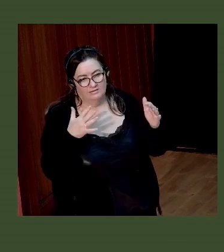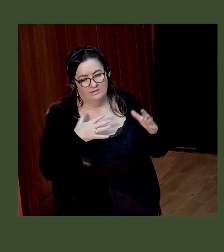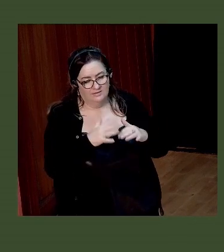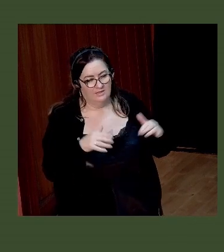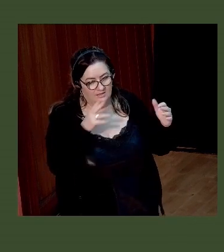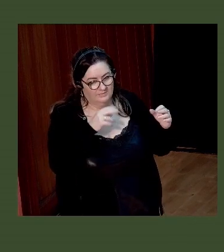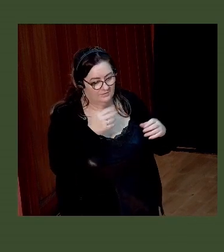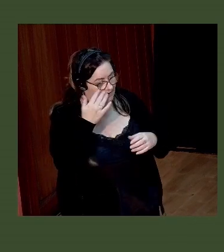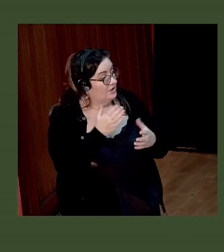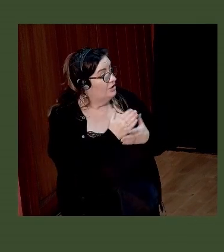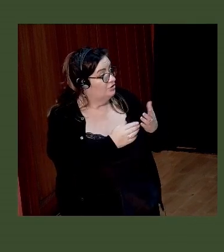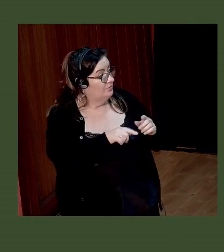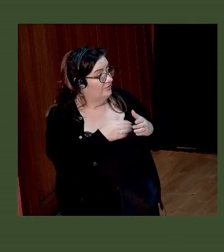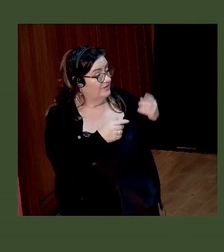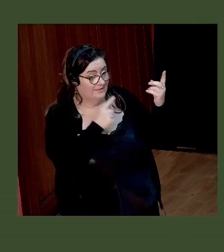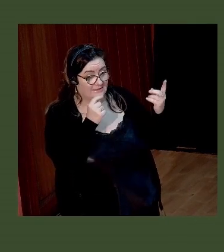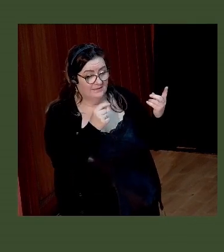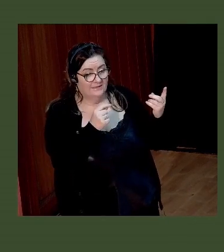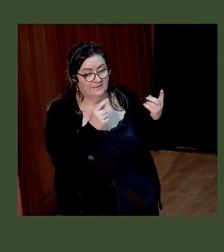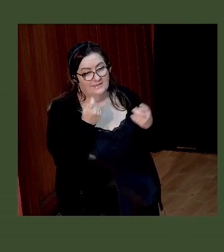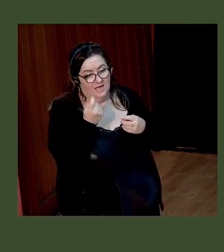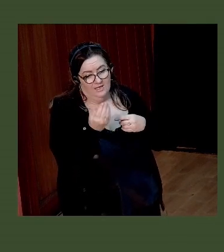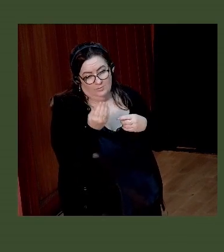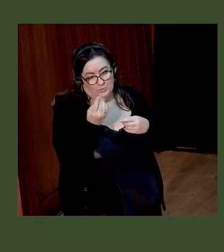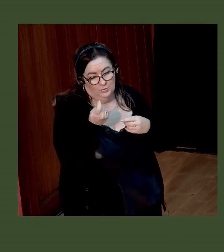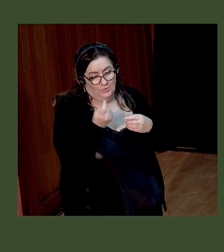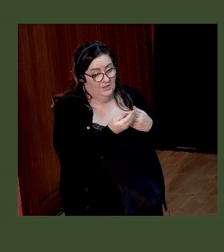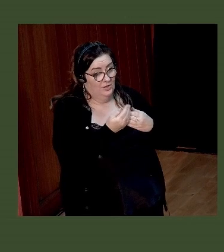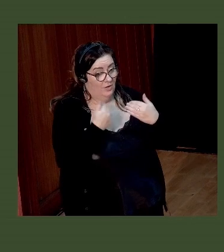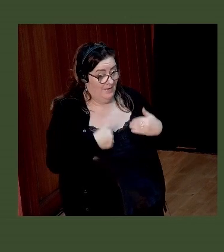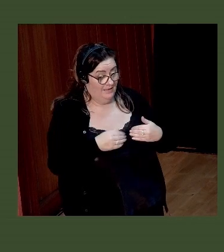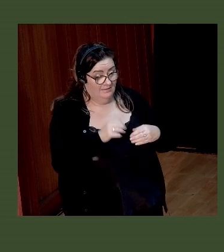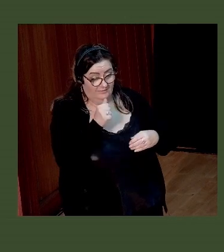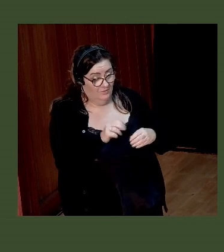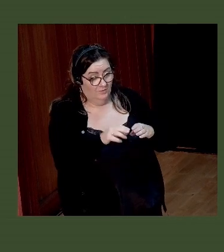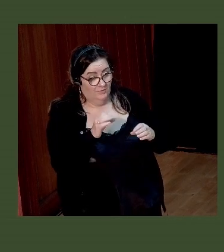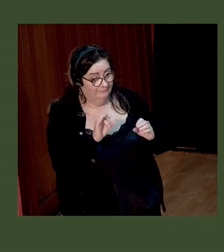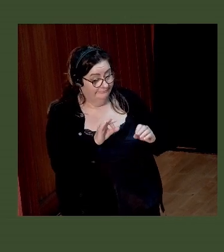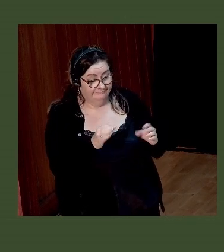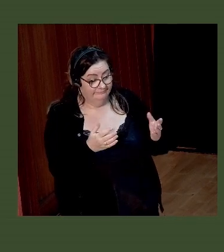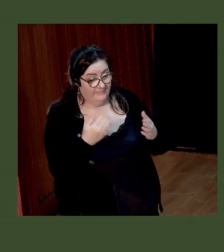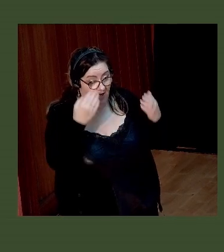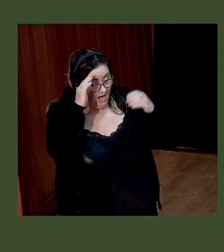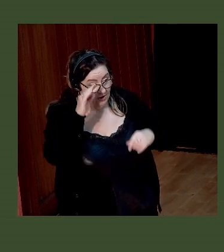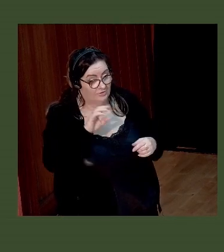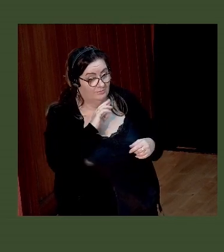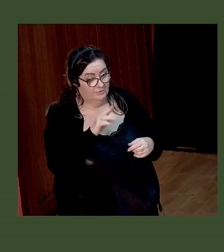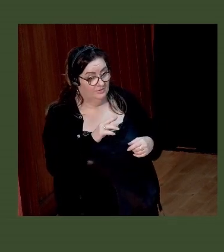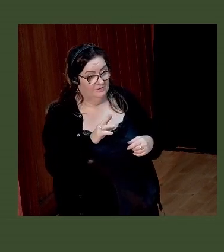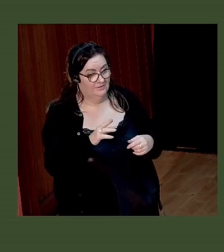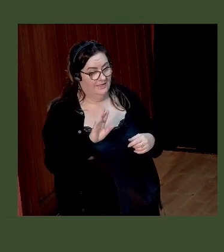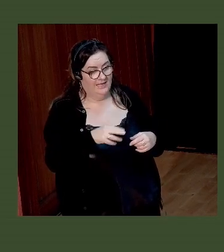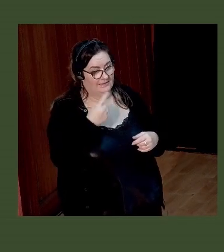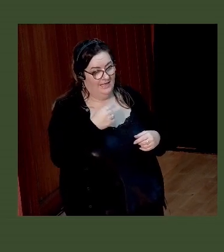This is some of what he said. The time is coming soon when a young man without Irish cannot say that he is not only a Gael but an